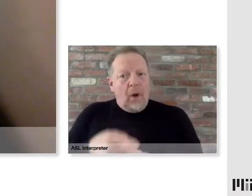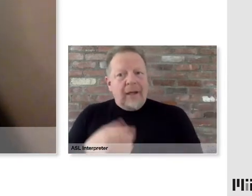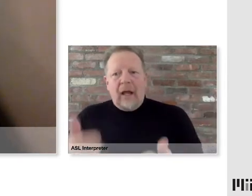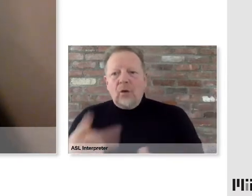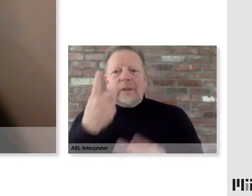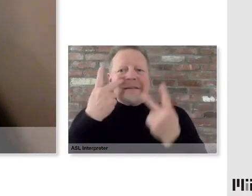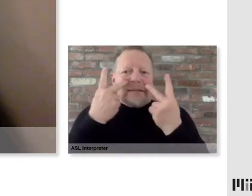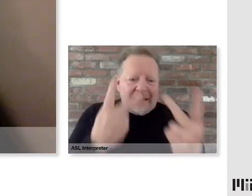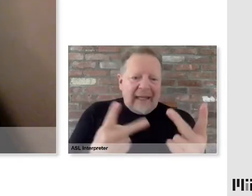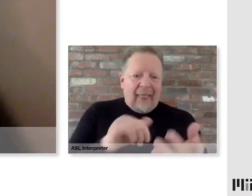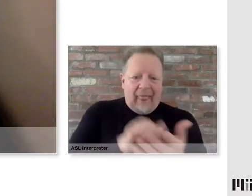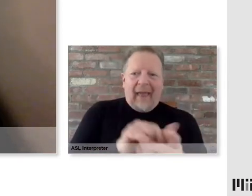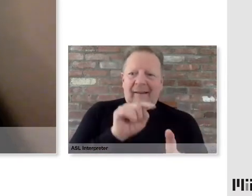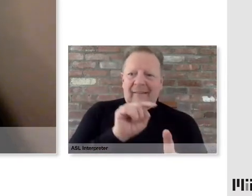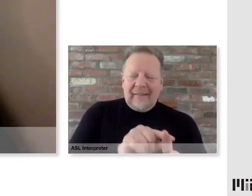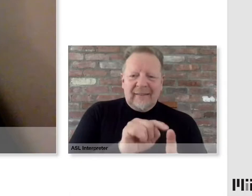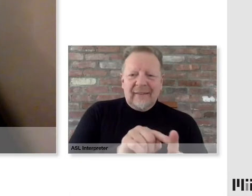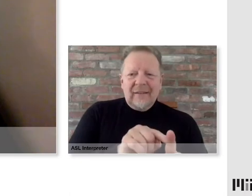that,